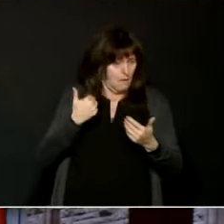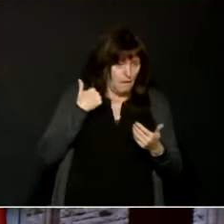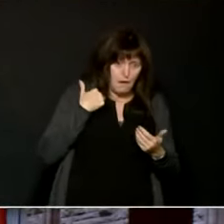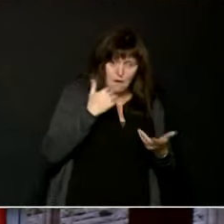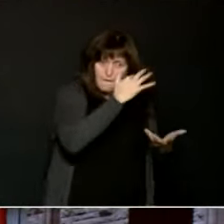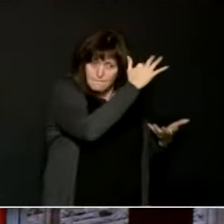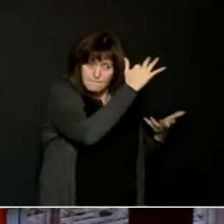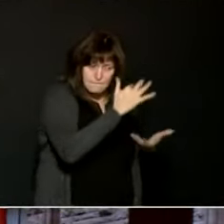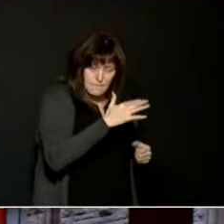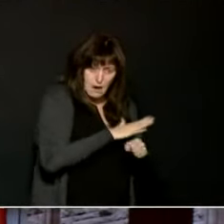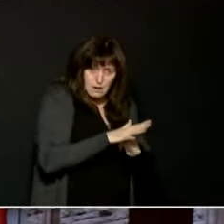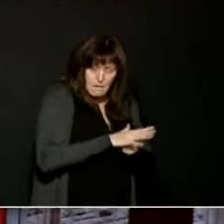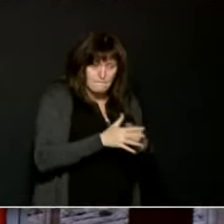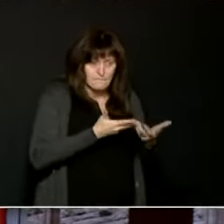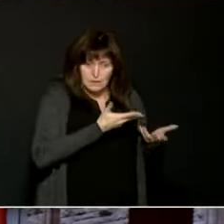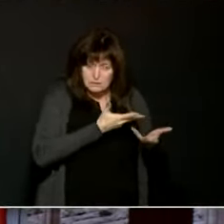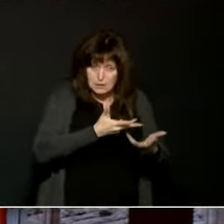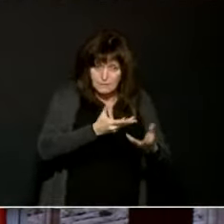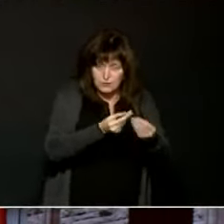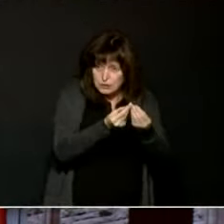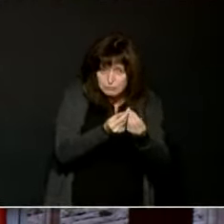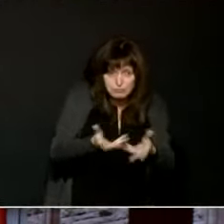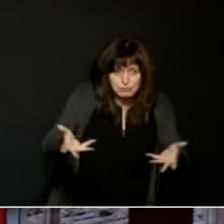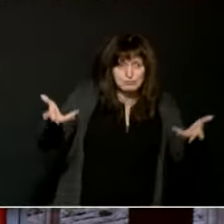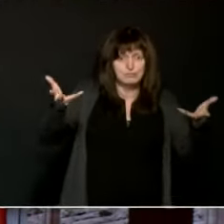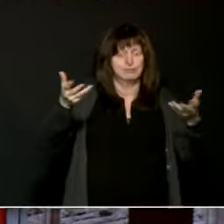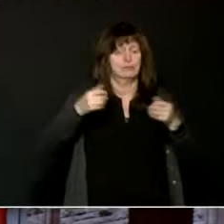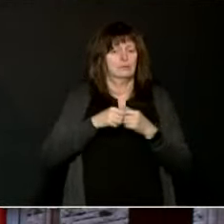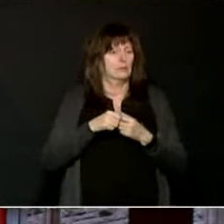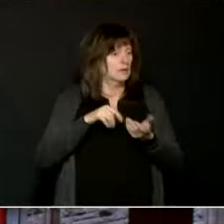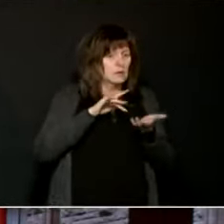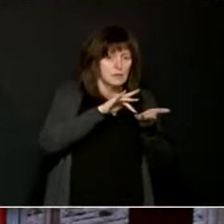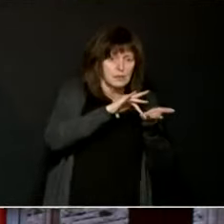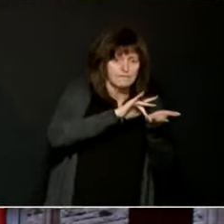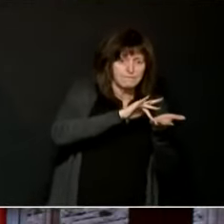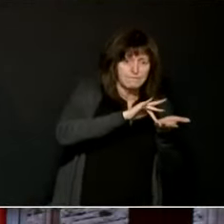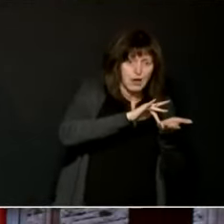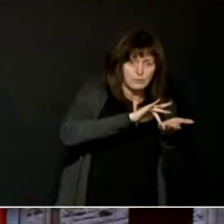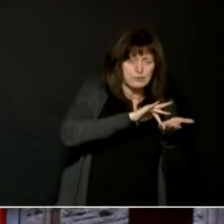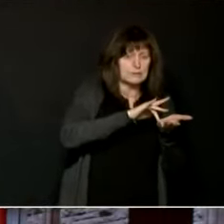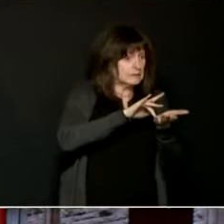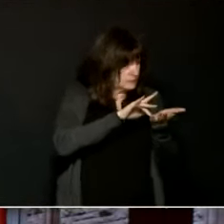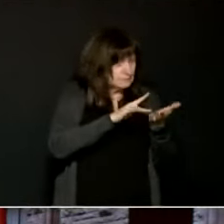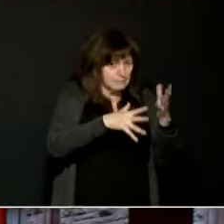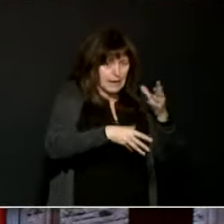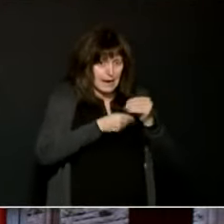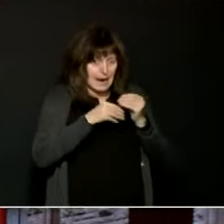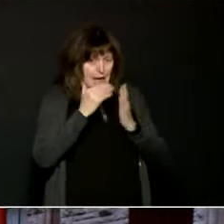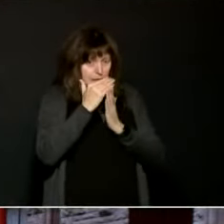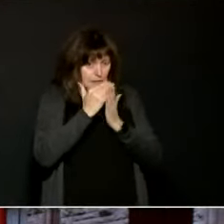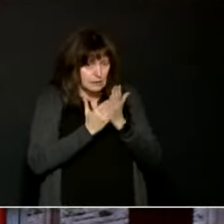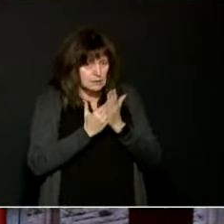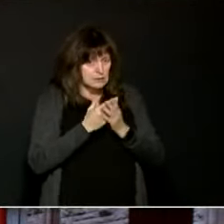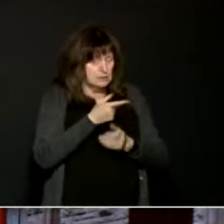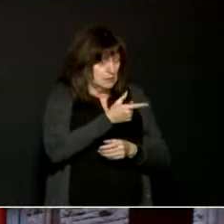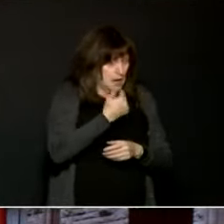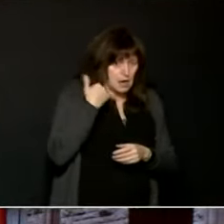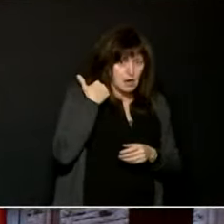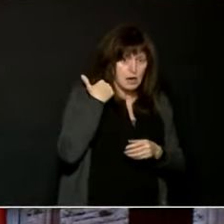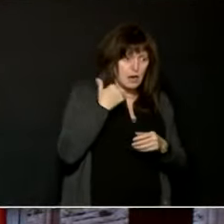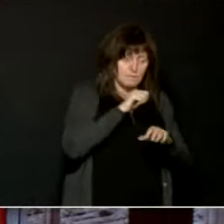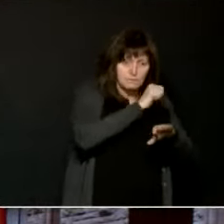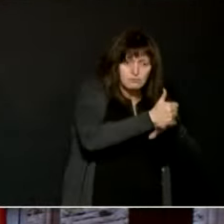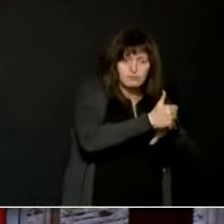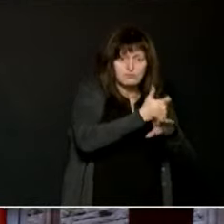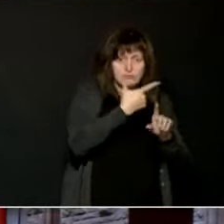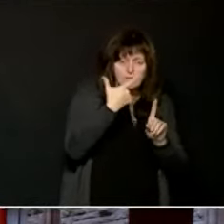venues, including expanding the list of pharmacies, a number of mass vaccination clinics, as well as other ones for mobile activities,